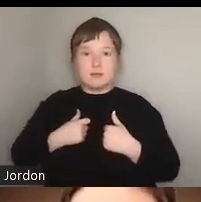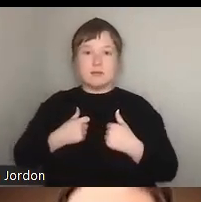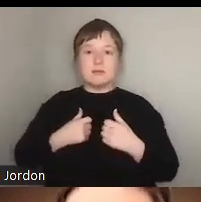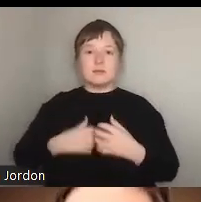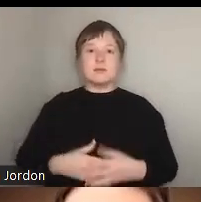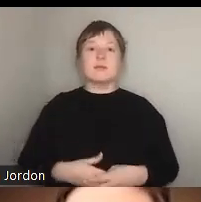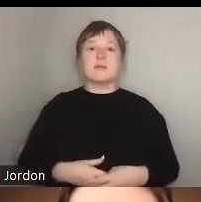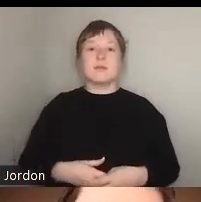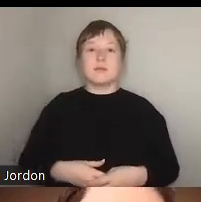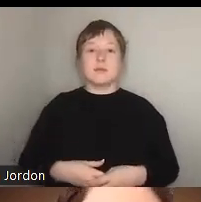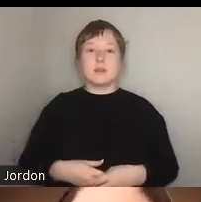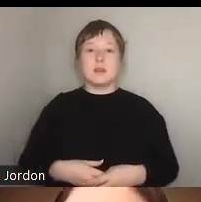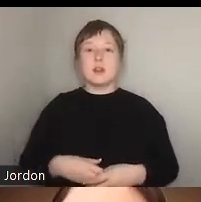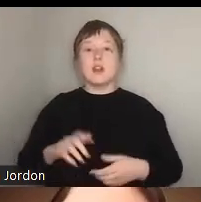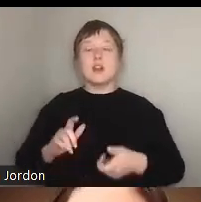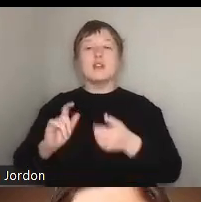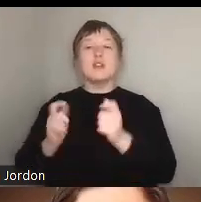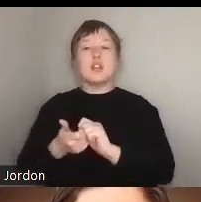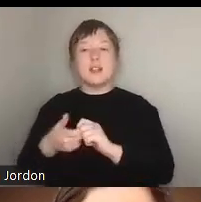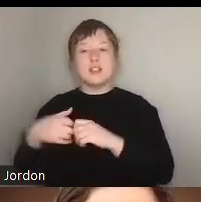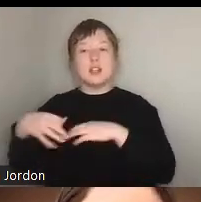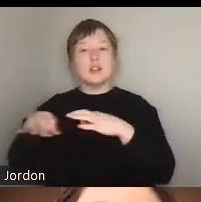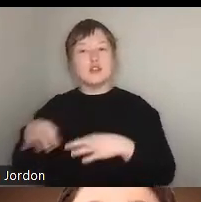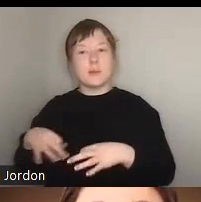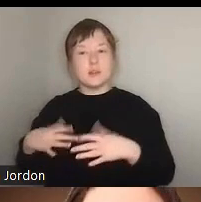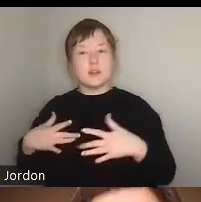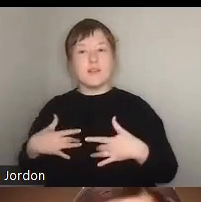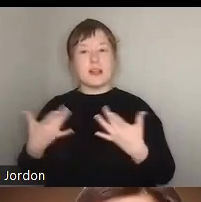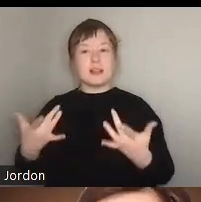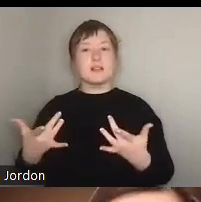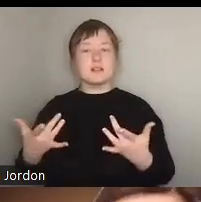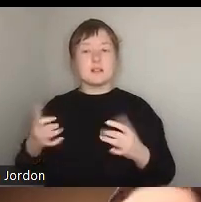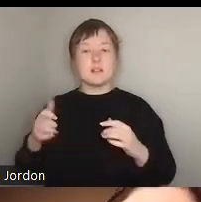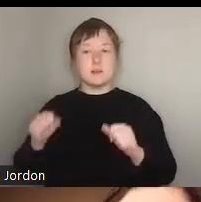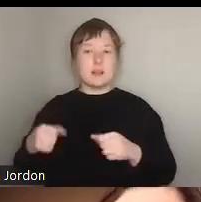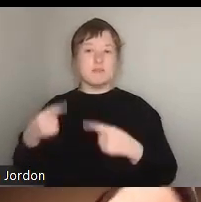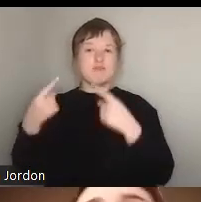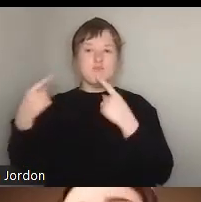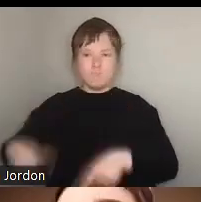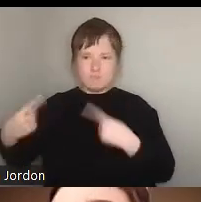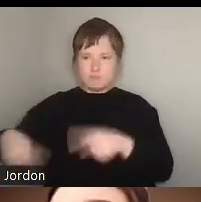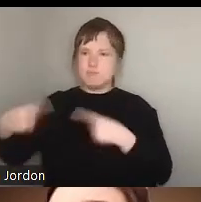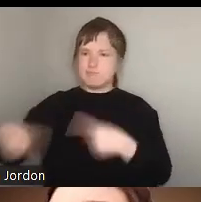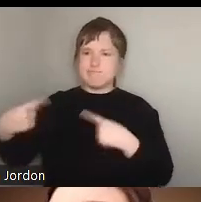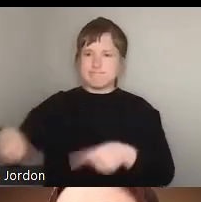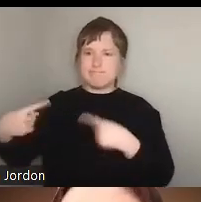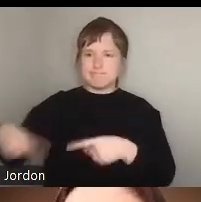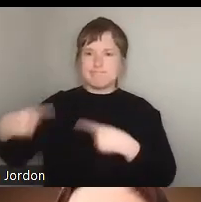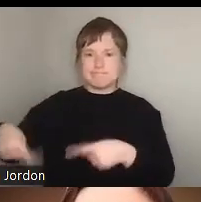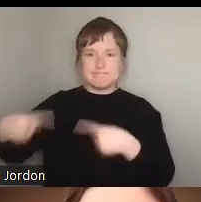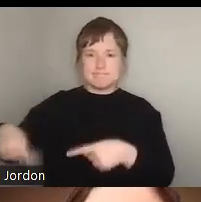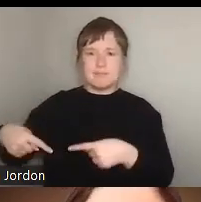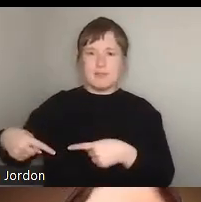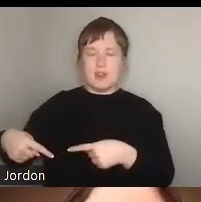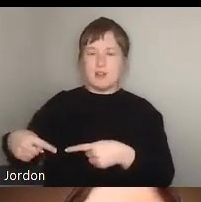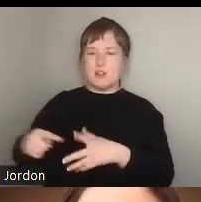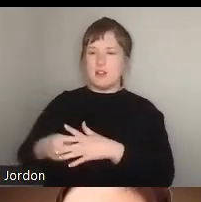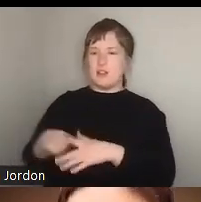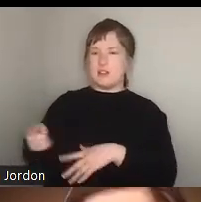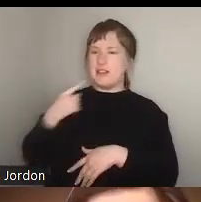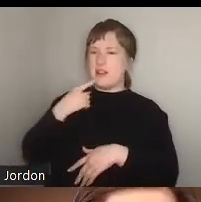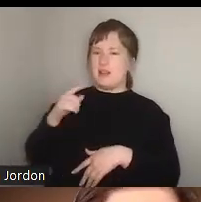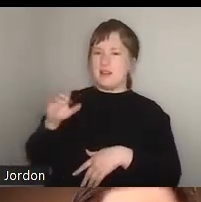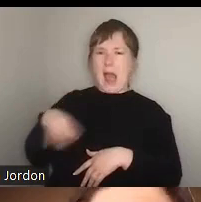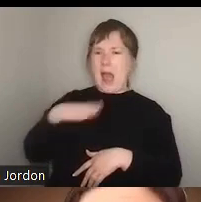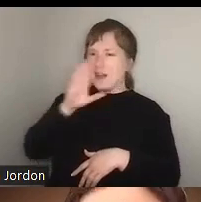So examples would be changing the description of events. It can be having an argument with somebody, and then they sort of start to say that, hey,